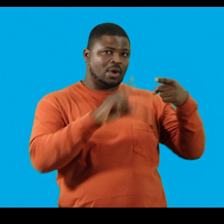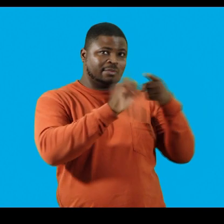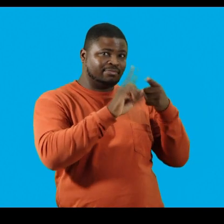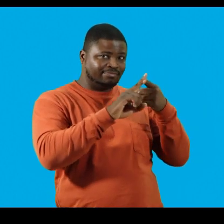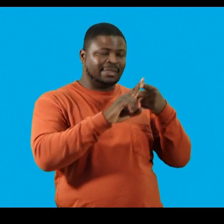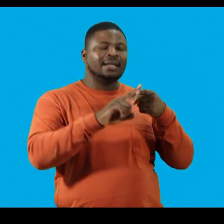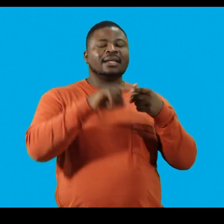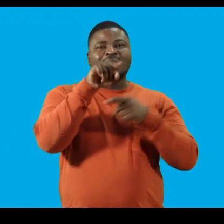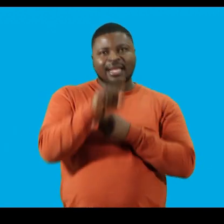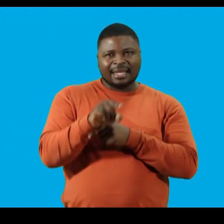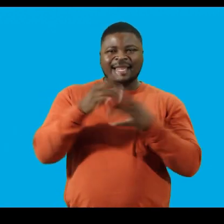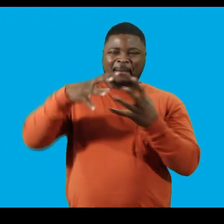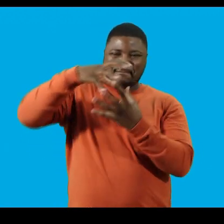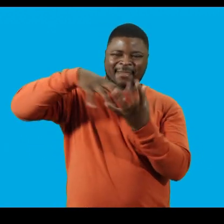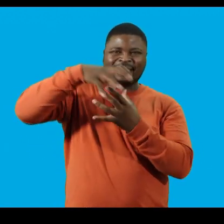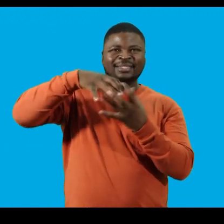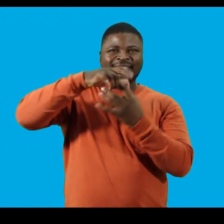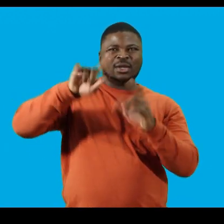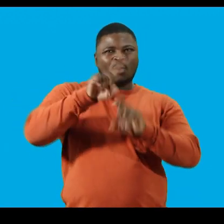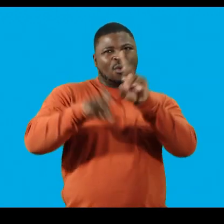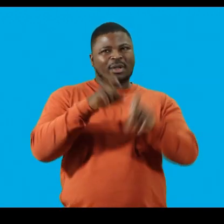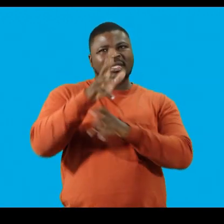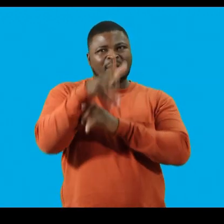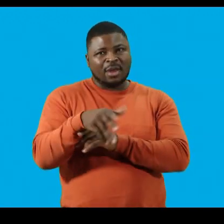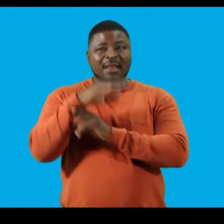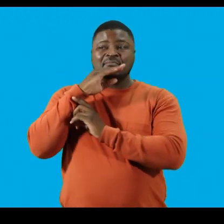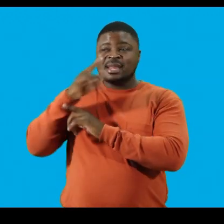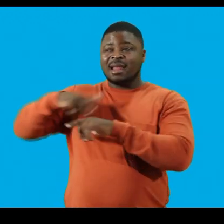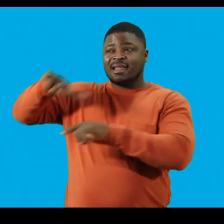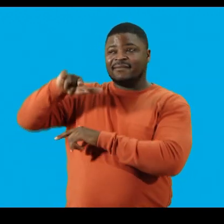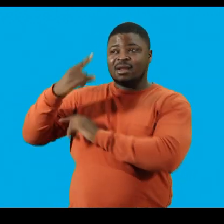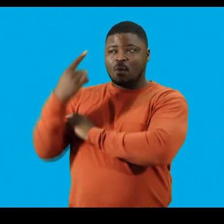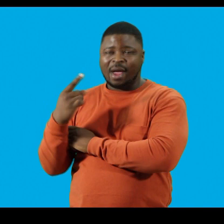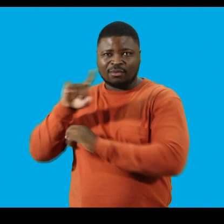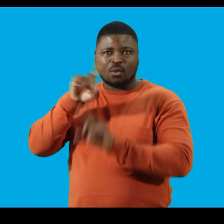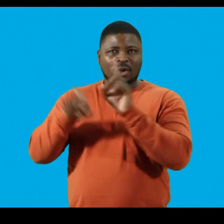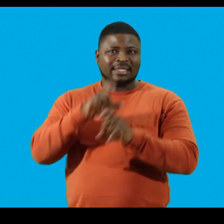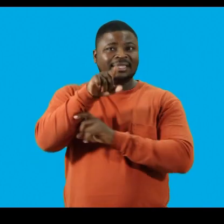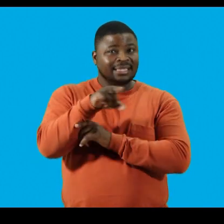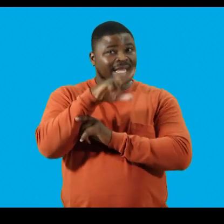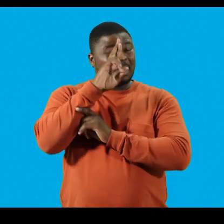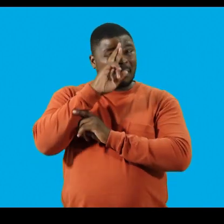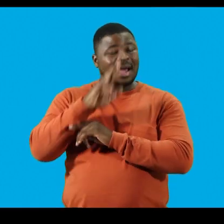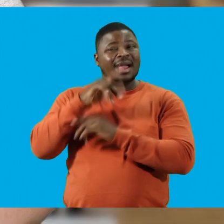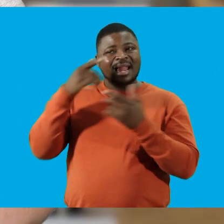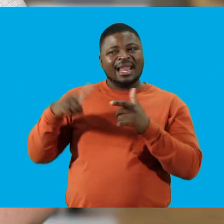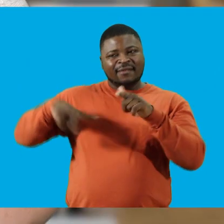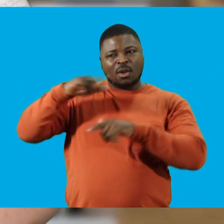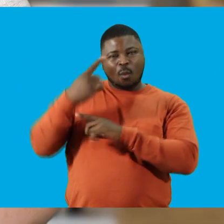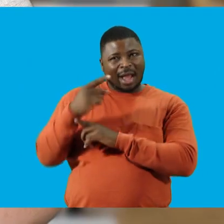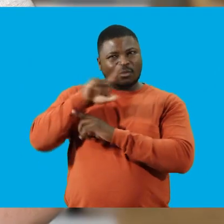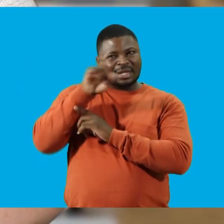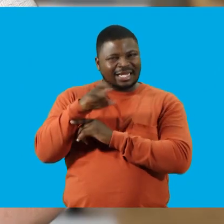is mixed questions, where it's only level 1 questions. Now, remember, level 1 questions is